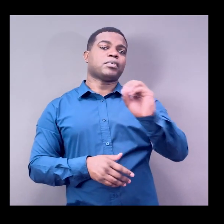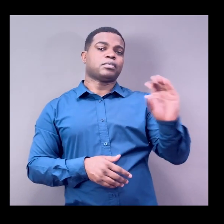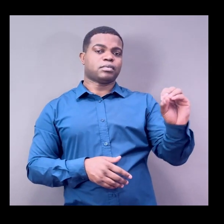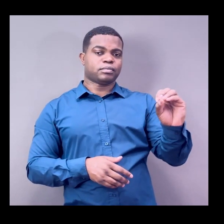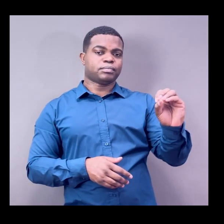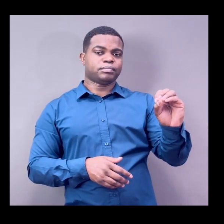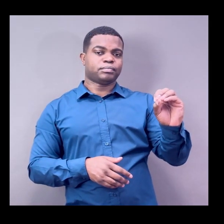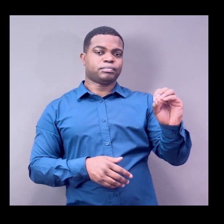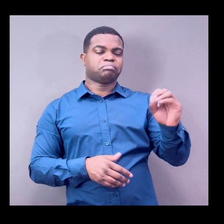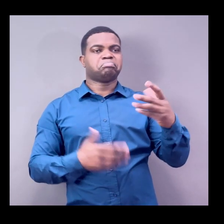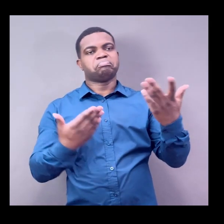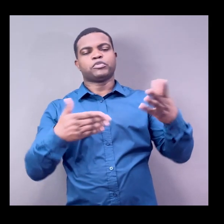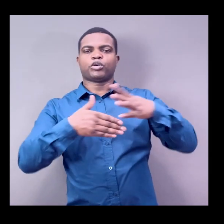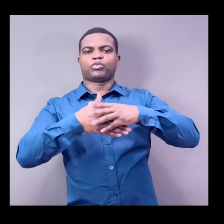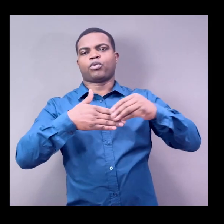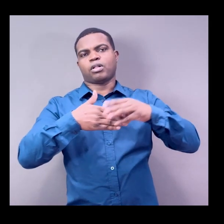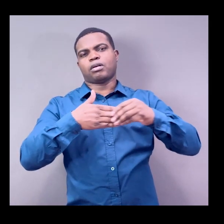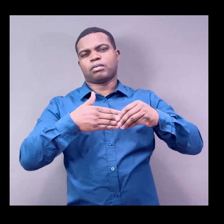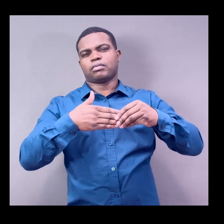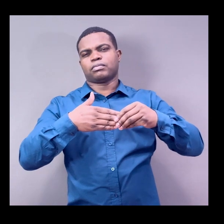$500